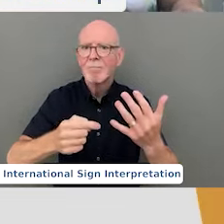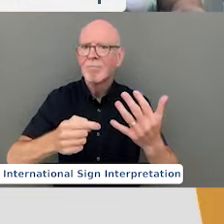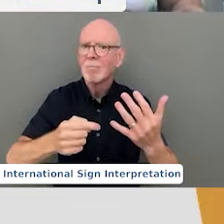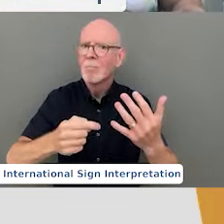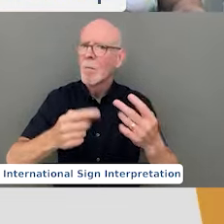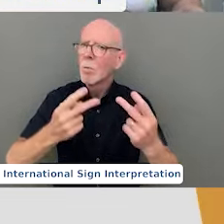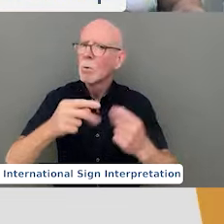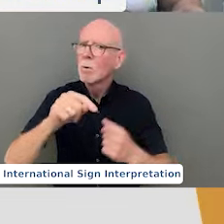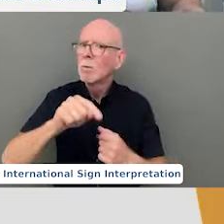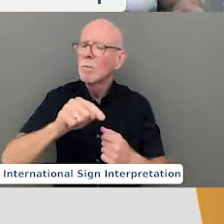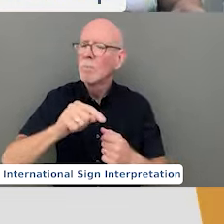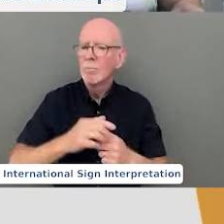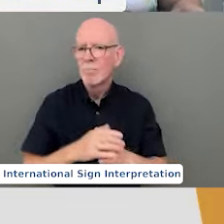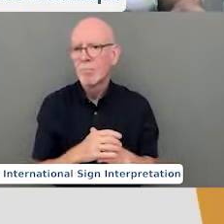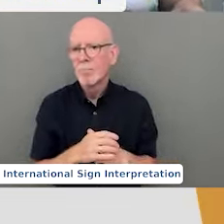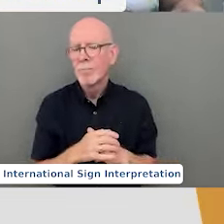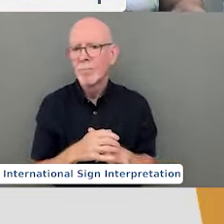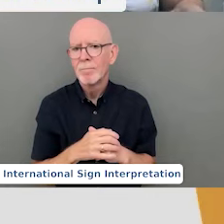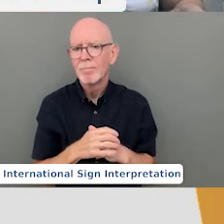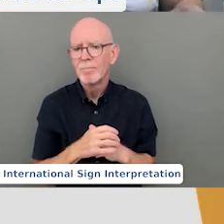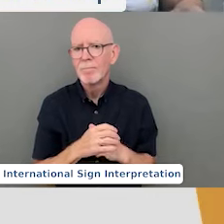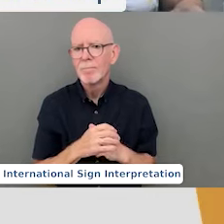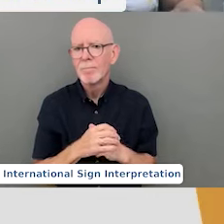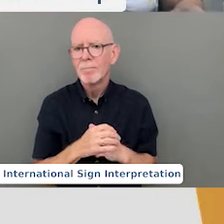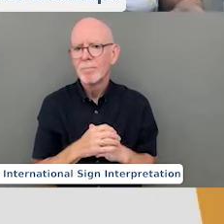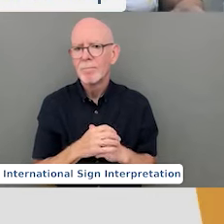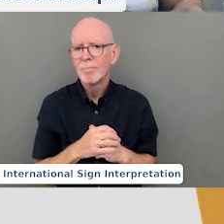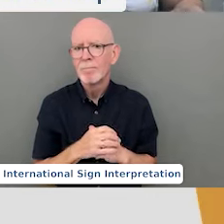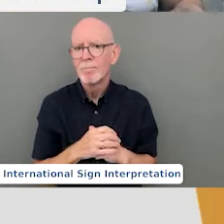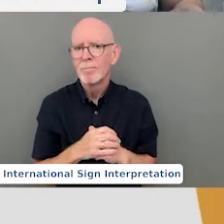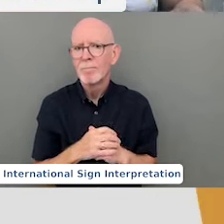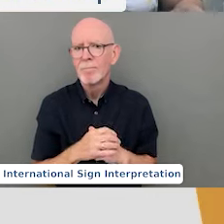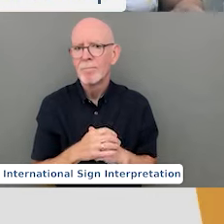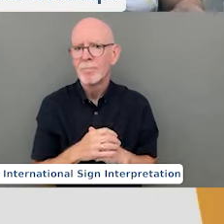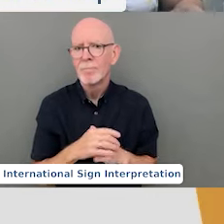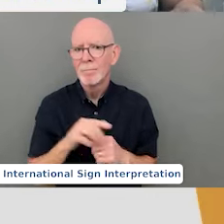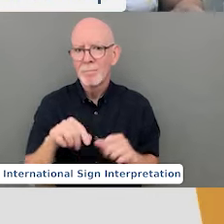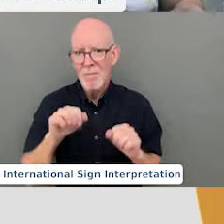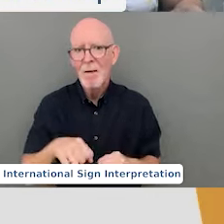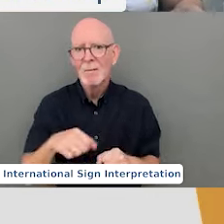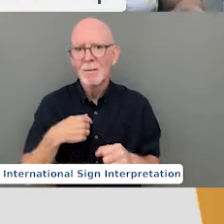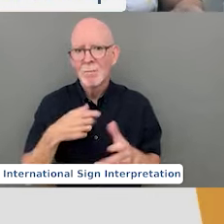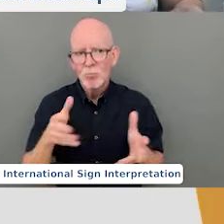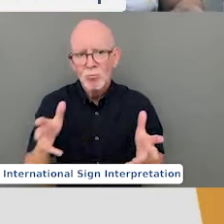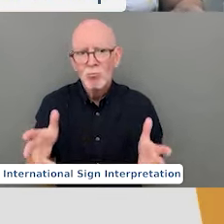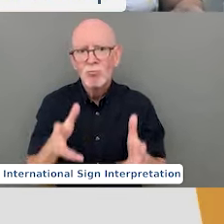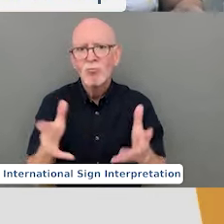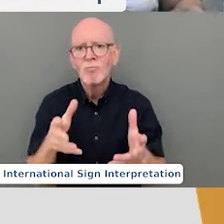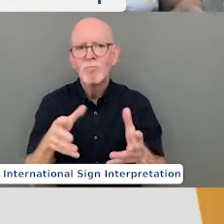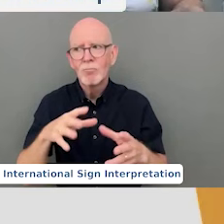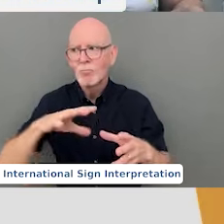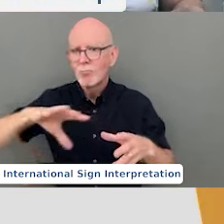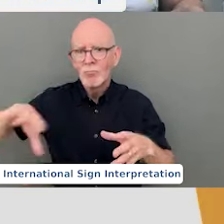dignity, and inclusion. And persons with disabilities, through the organization we represent,